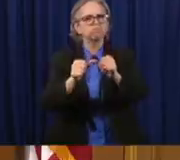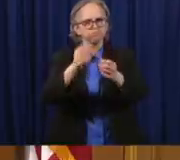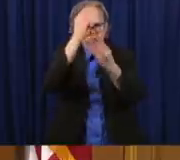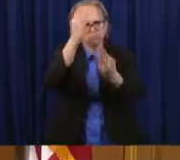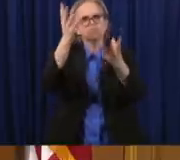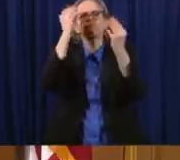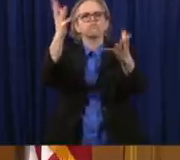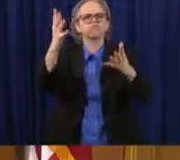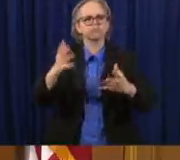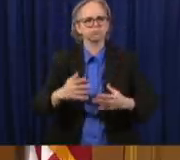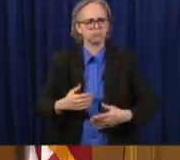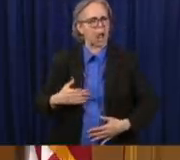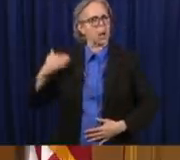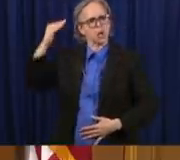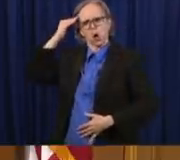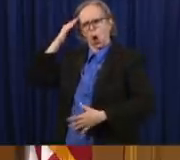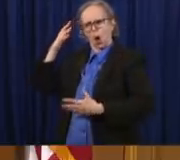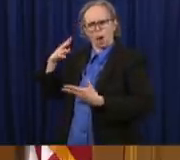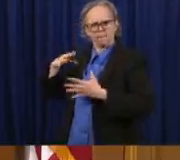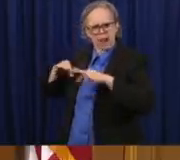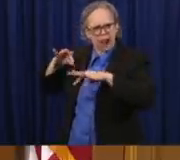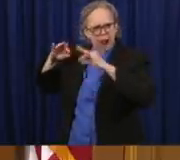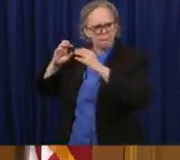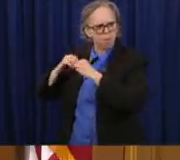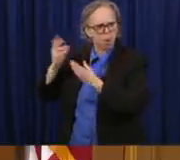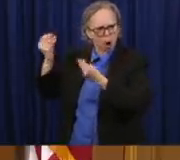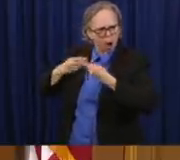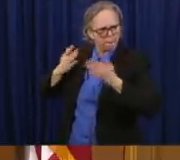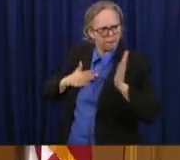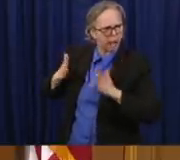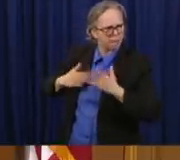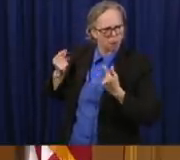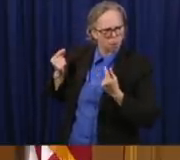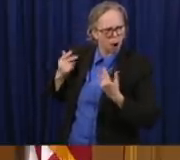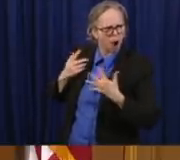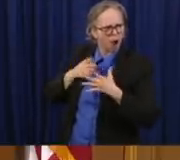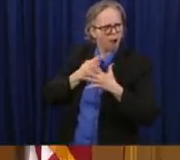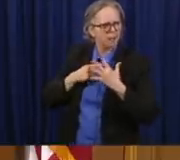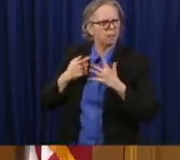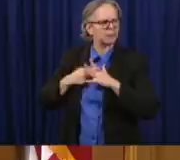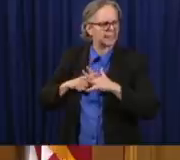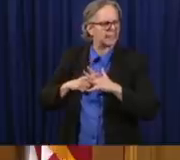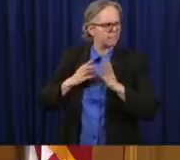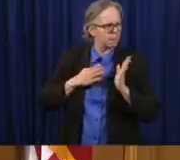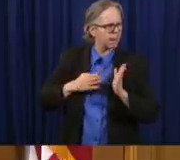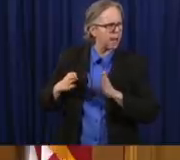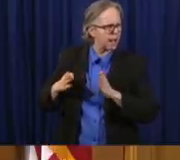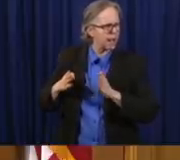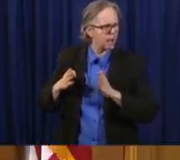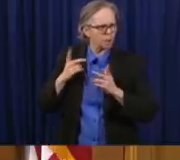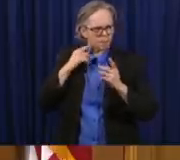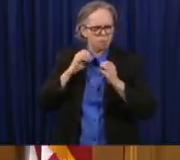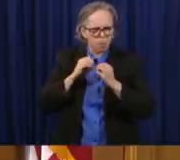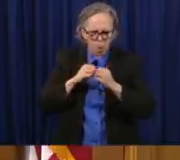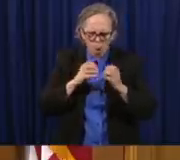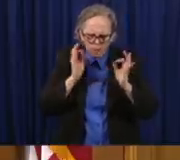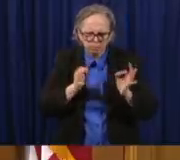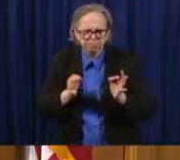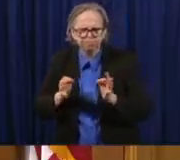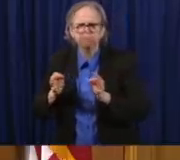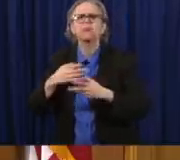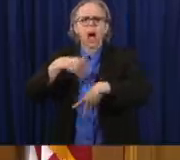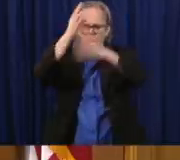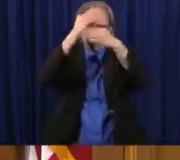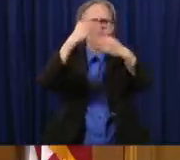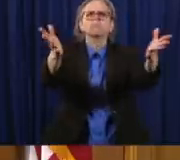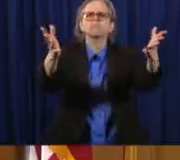more, as we lay this plan out. The outlines are there, but as we get more details, we will lay this out in